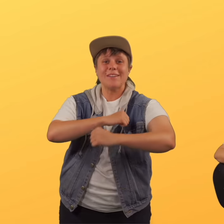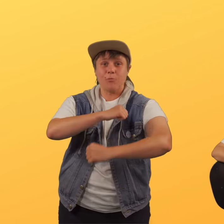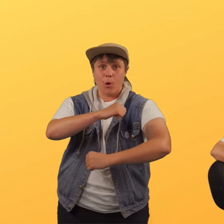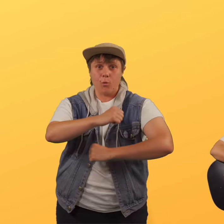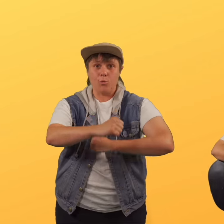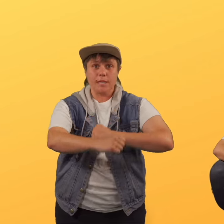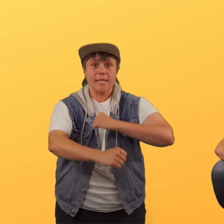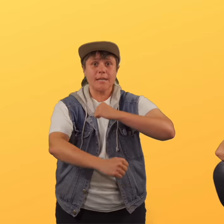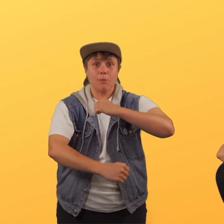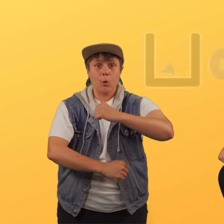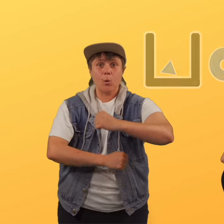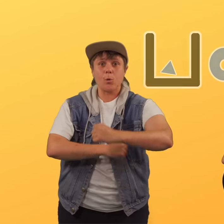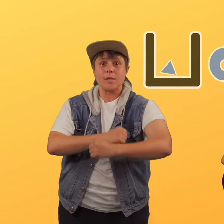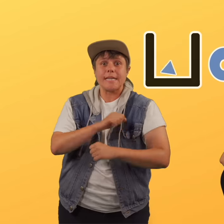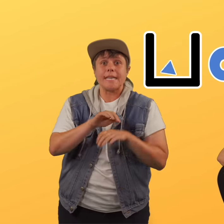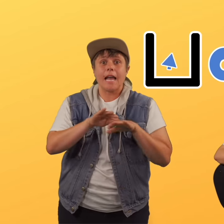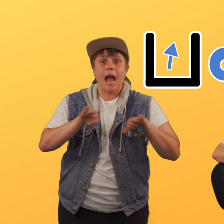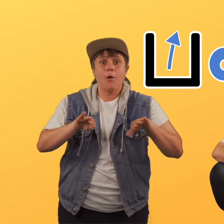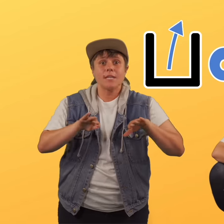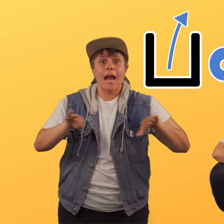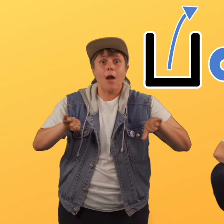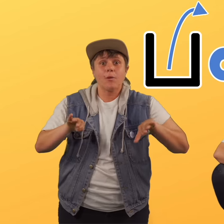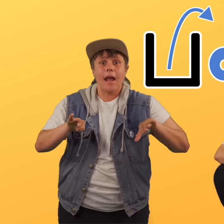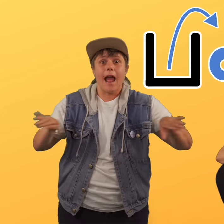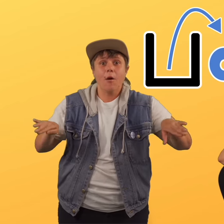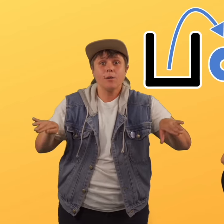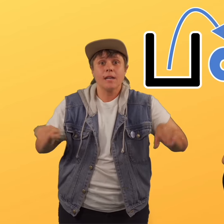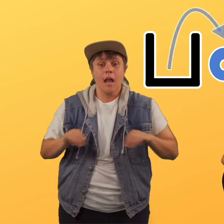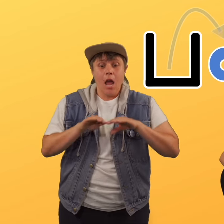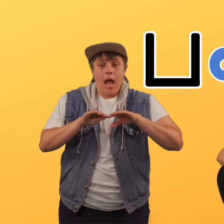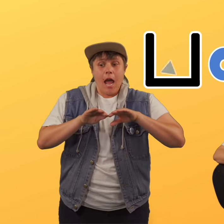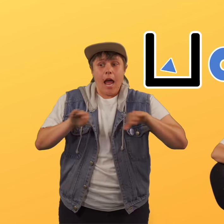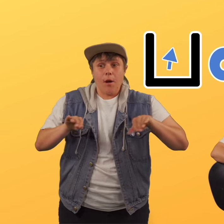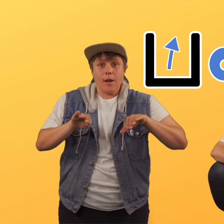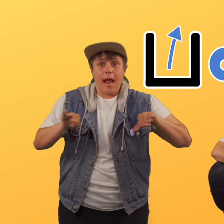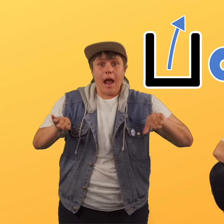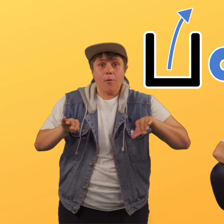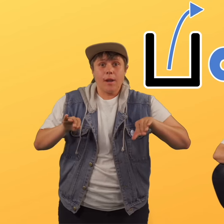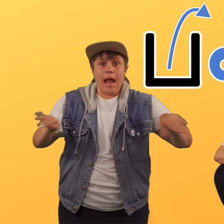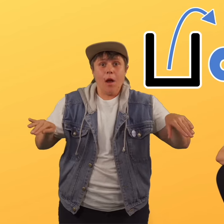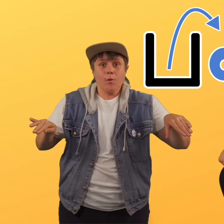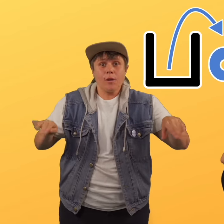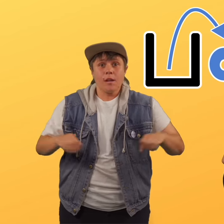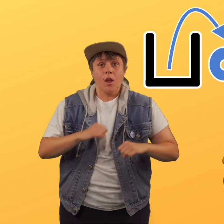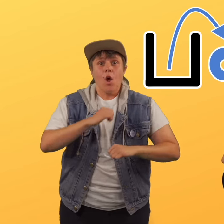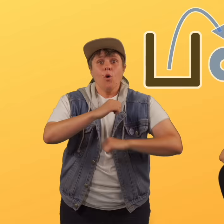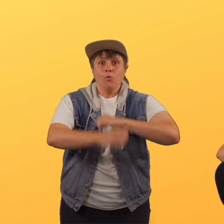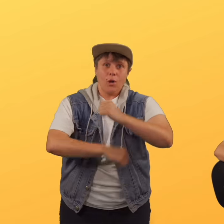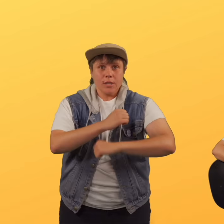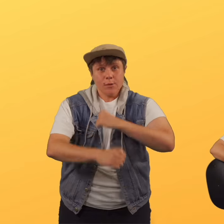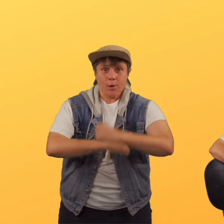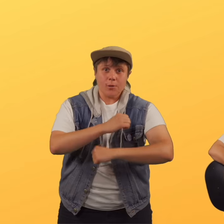Roly-poly, roly-poly, out, out, out, out, out, out.